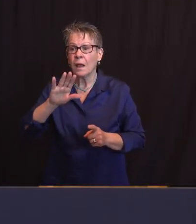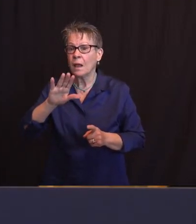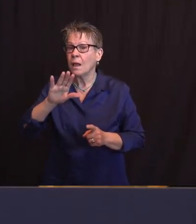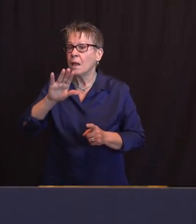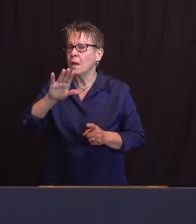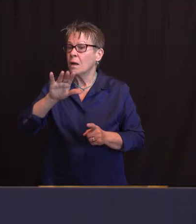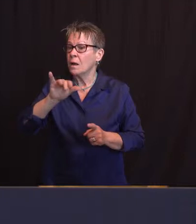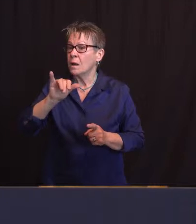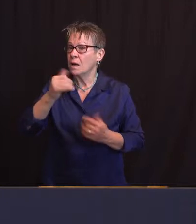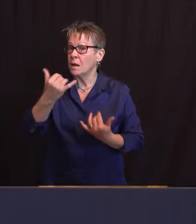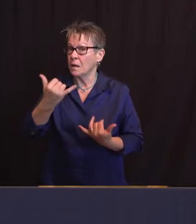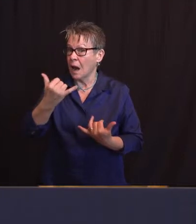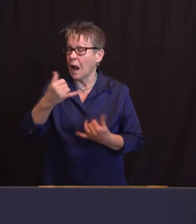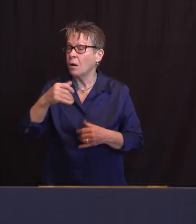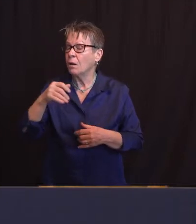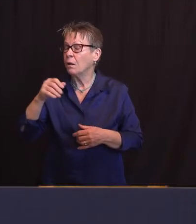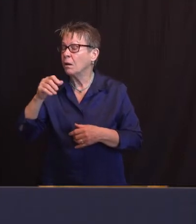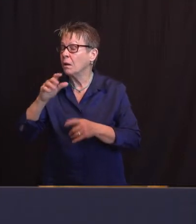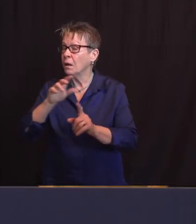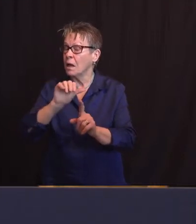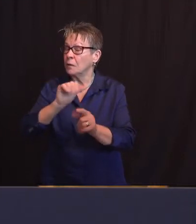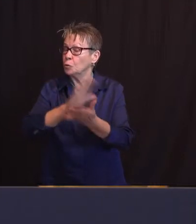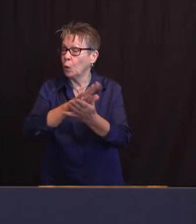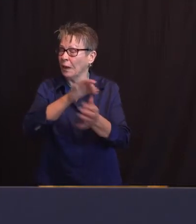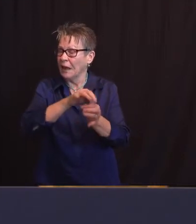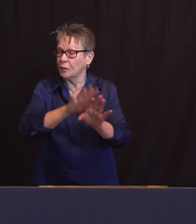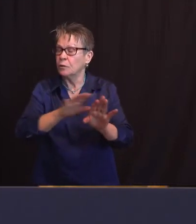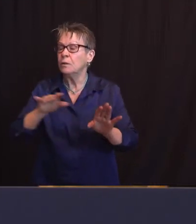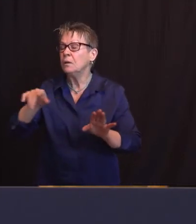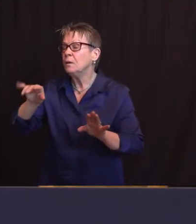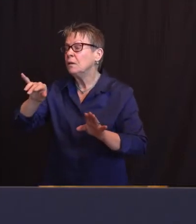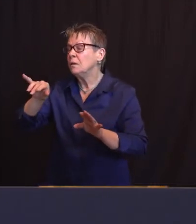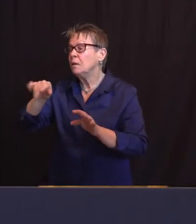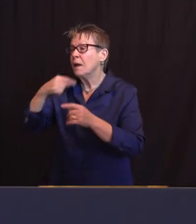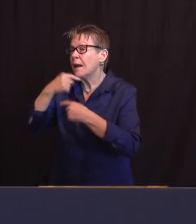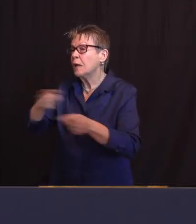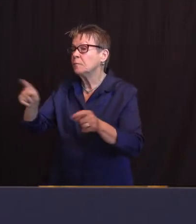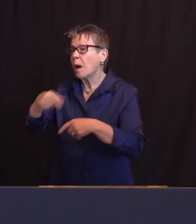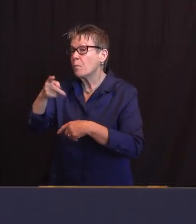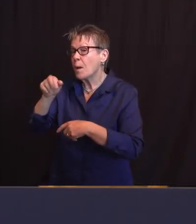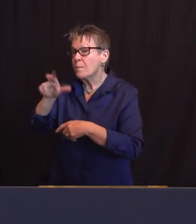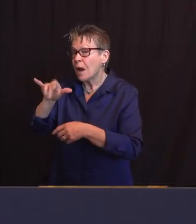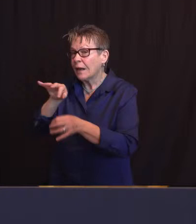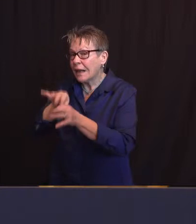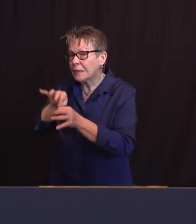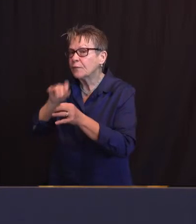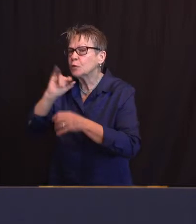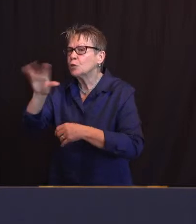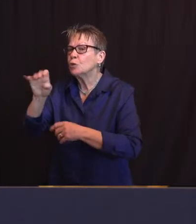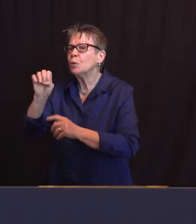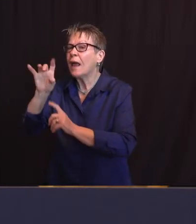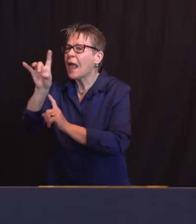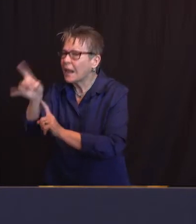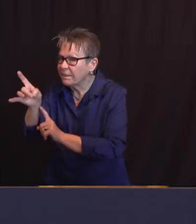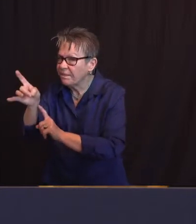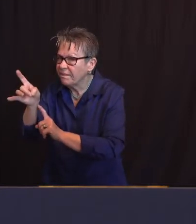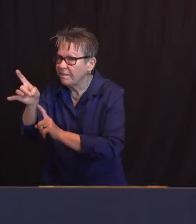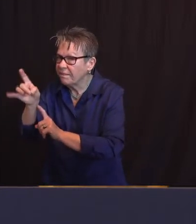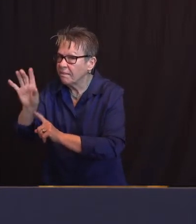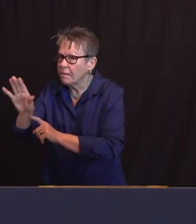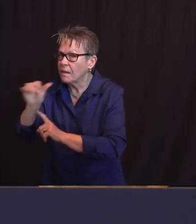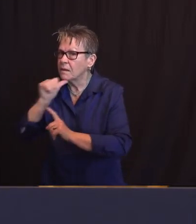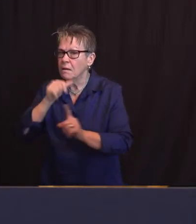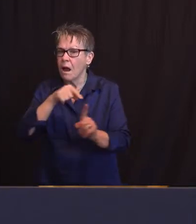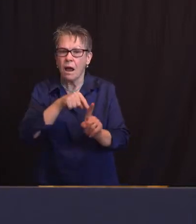and May school and municipal nonpartisan elections were designed to be conducted primarily in person, but I can't speak to any decision